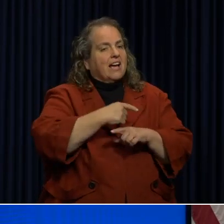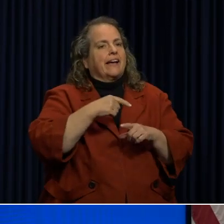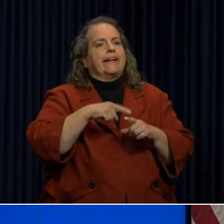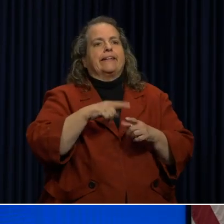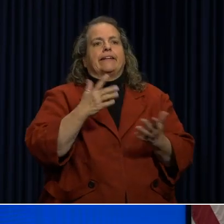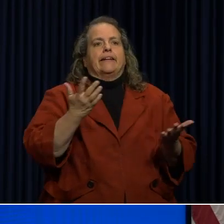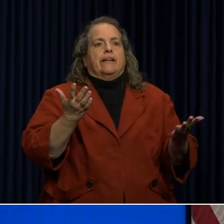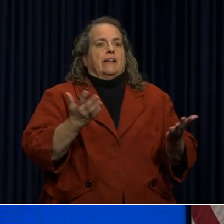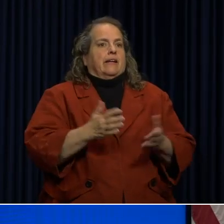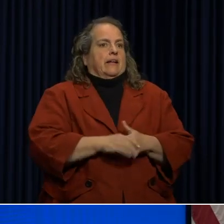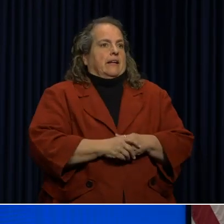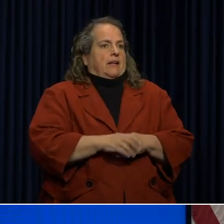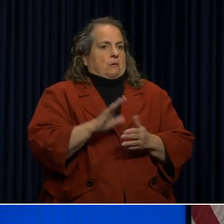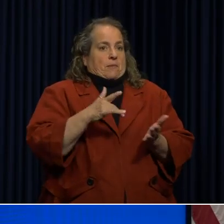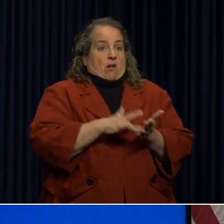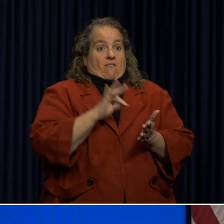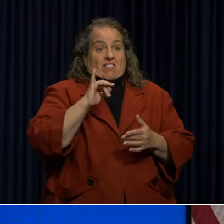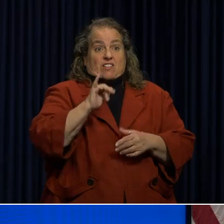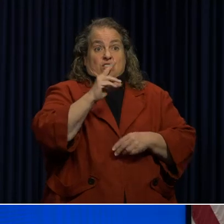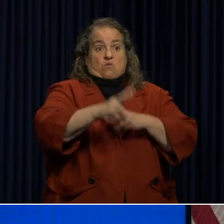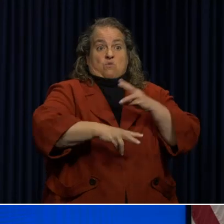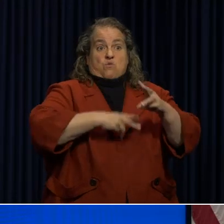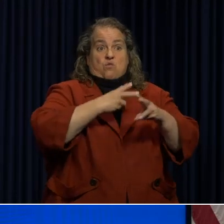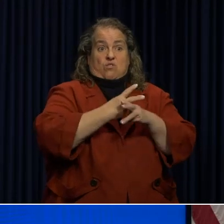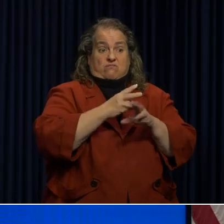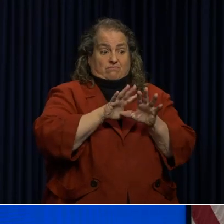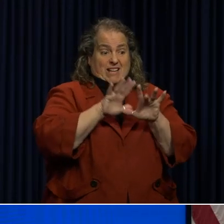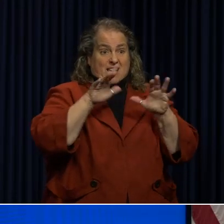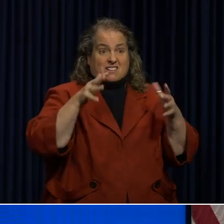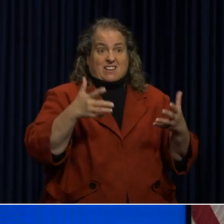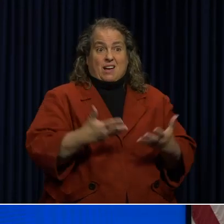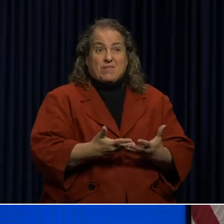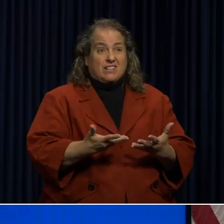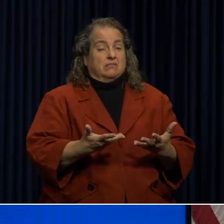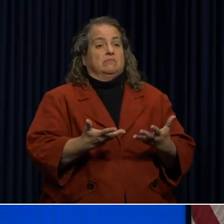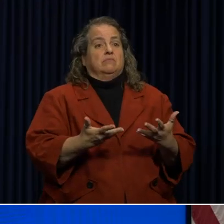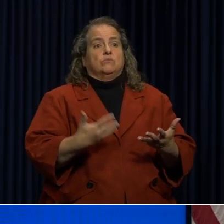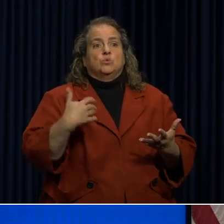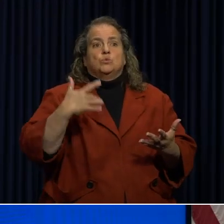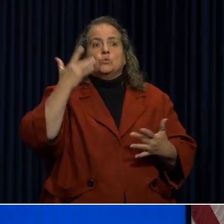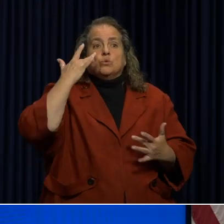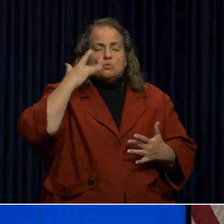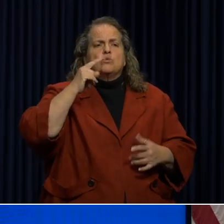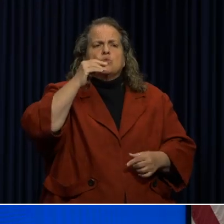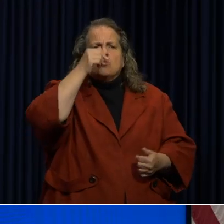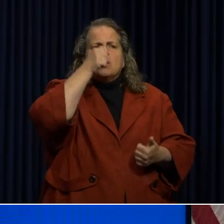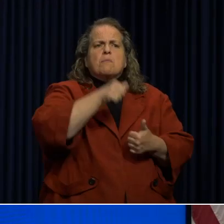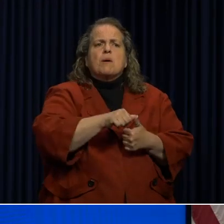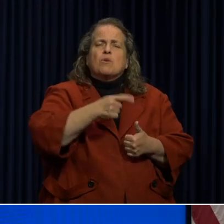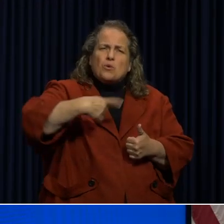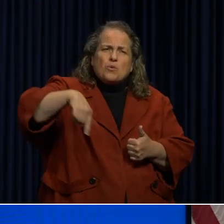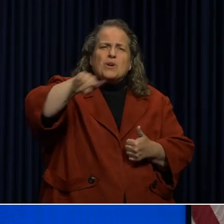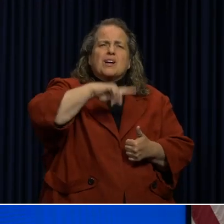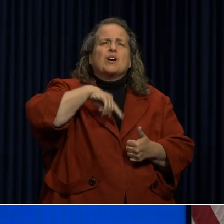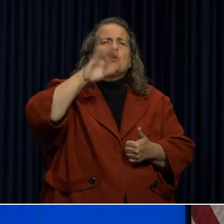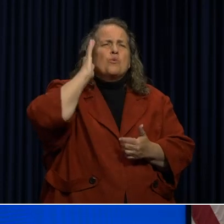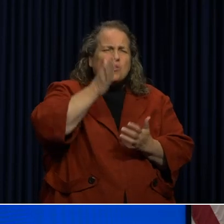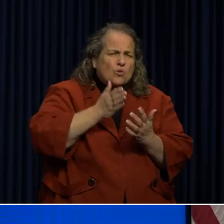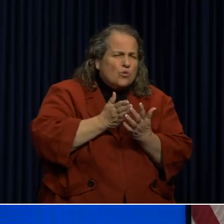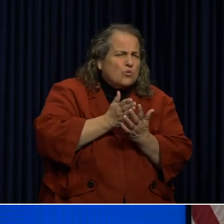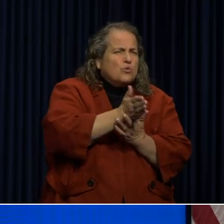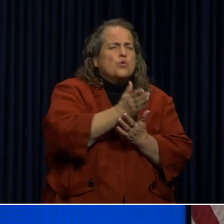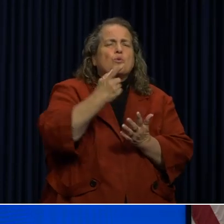midst of this worldwide pandemic to remember that we're going to get through this, and we're going to get through this